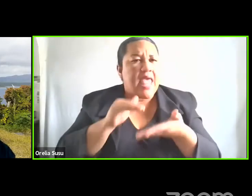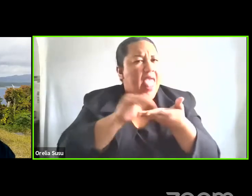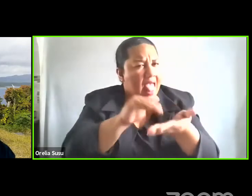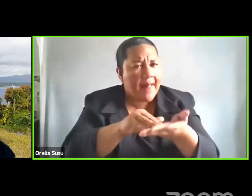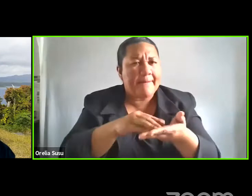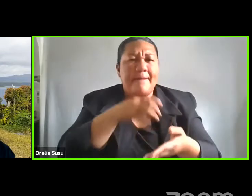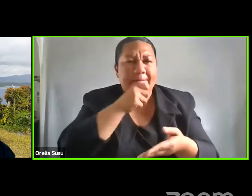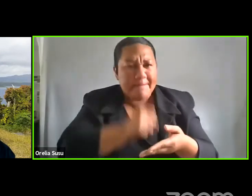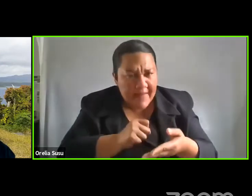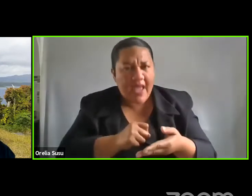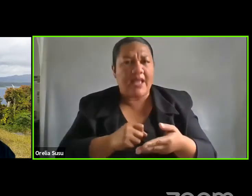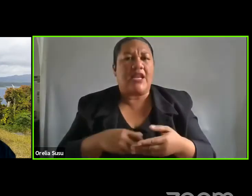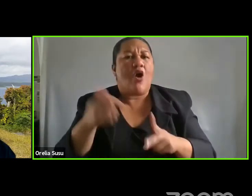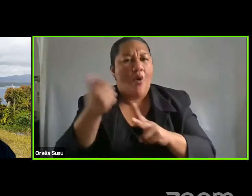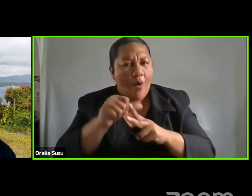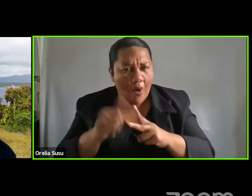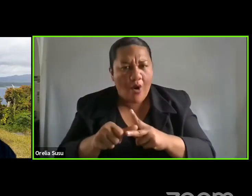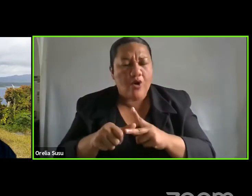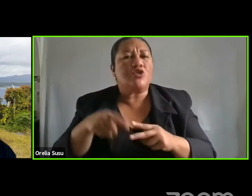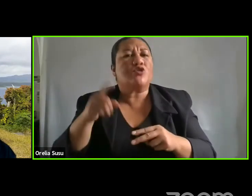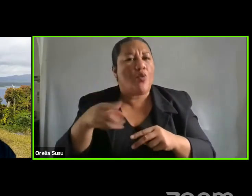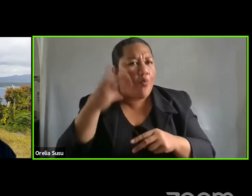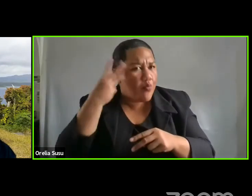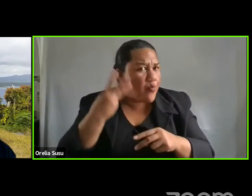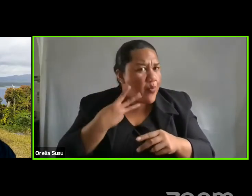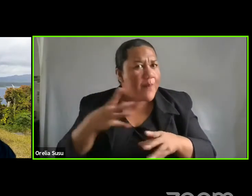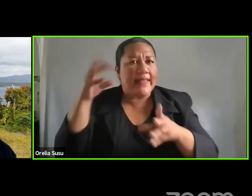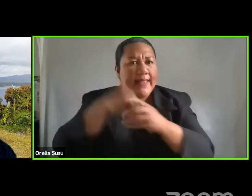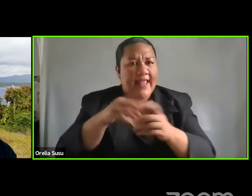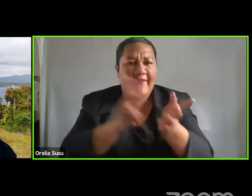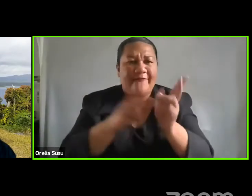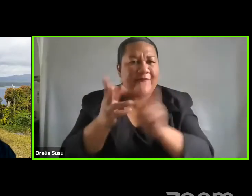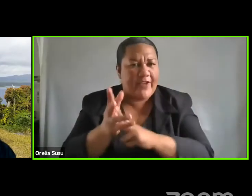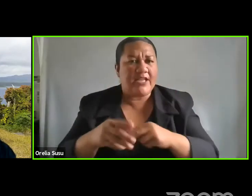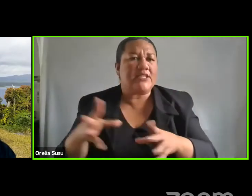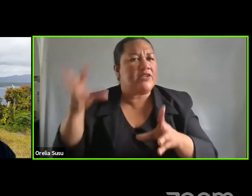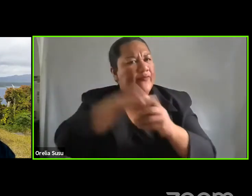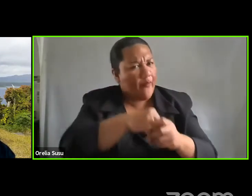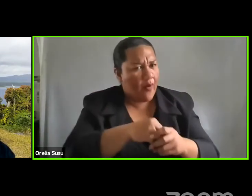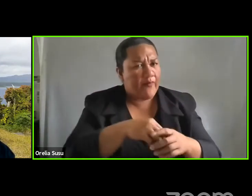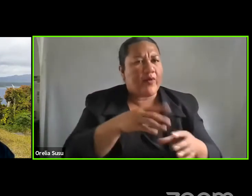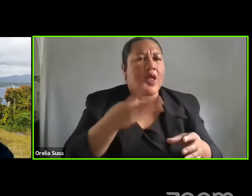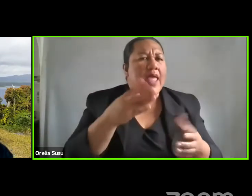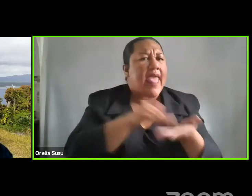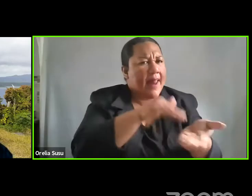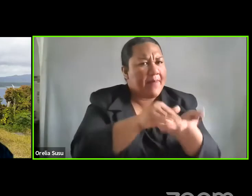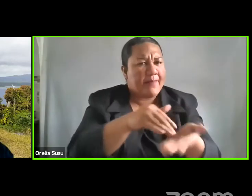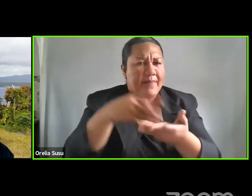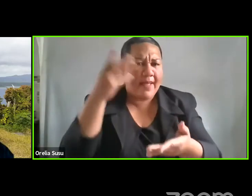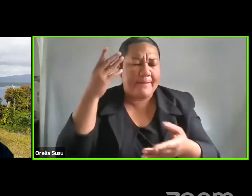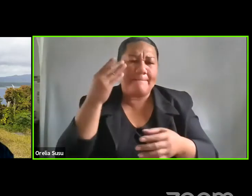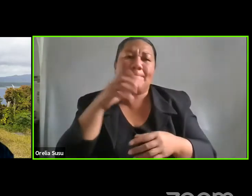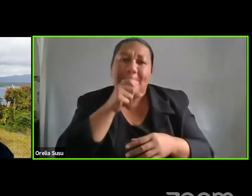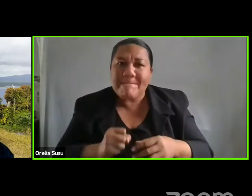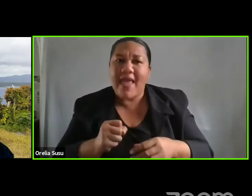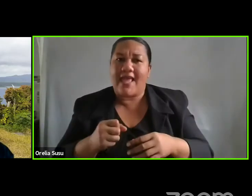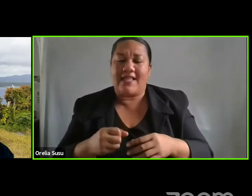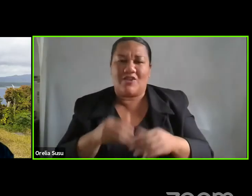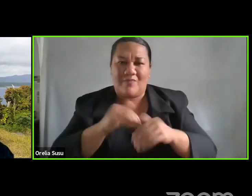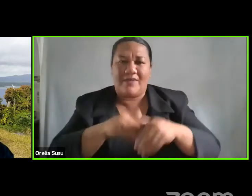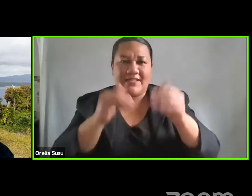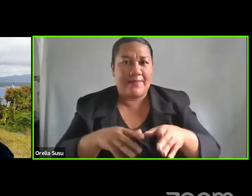checkpoints in our villages women came forward with a request for support in village dispensary women communicate their